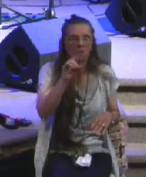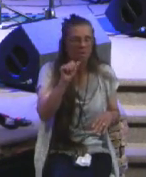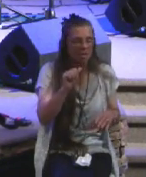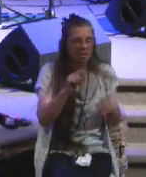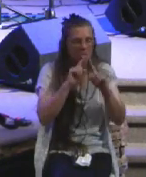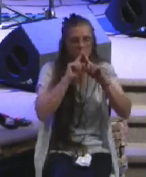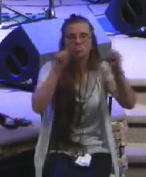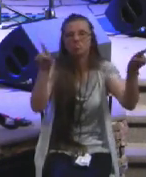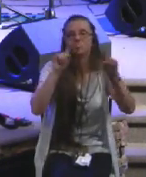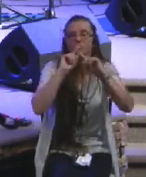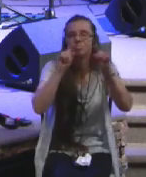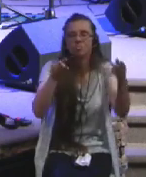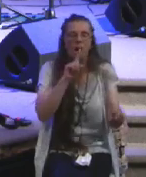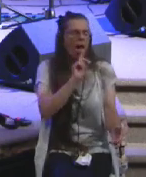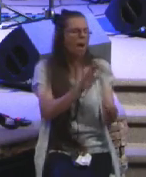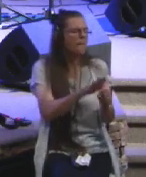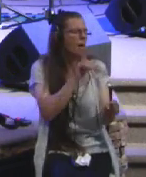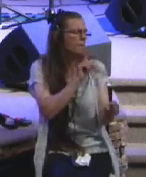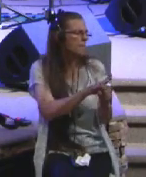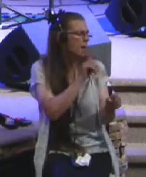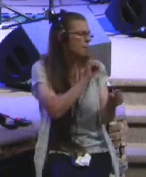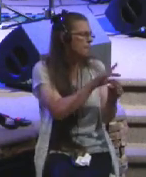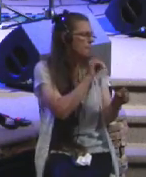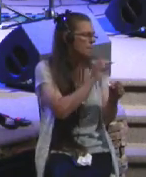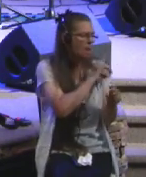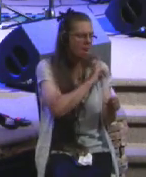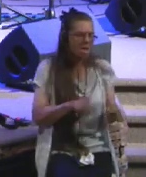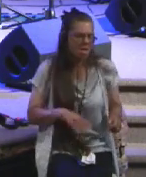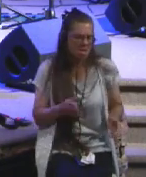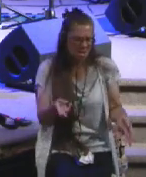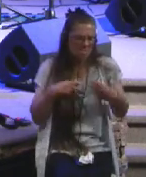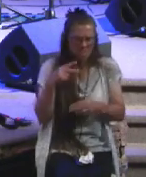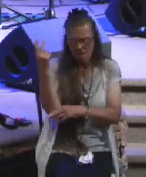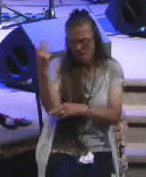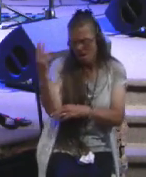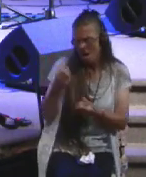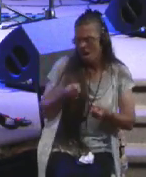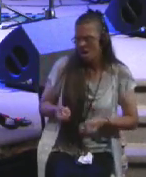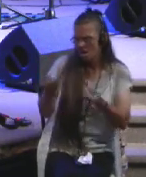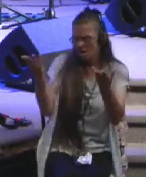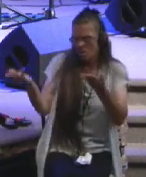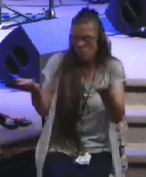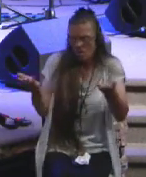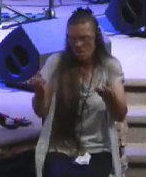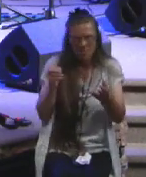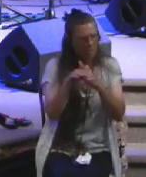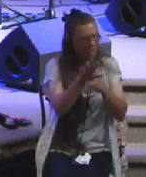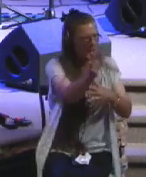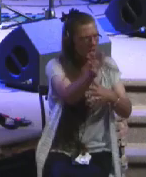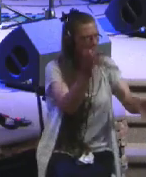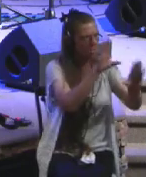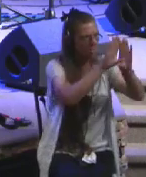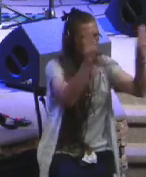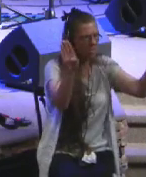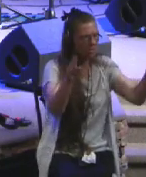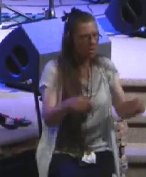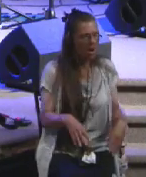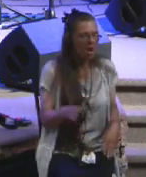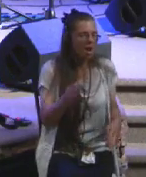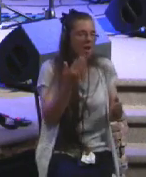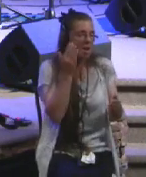promises. He shouldn't. He says, if the Lord gives me the victory, I'll sacrifice whatever runs out the door to me. Knowing that his